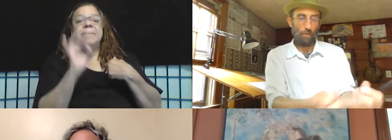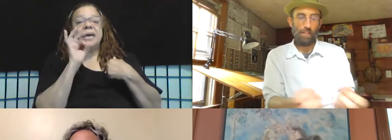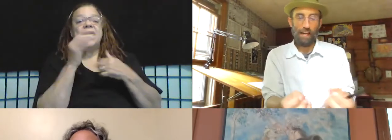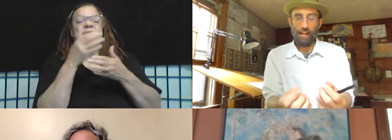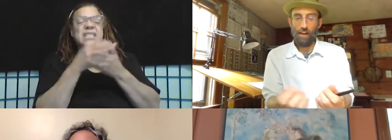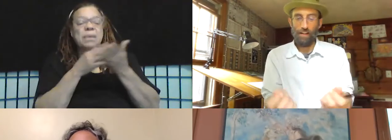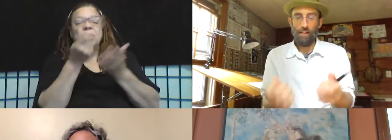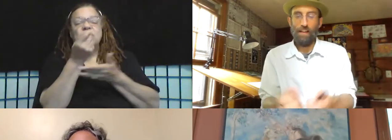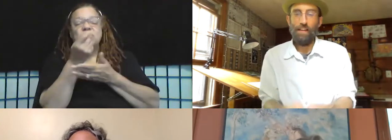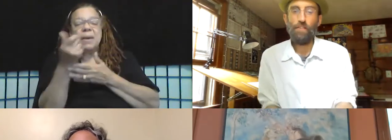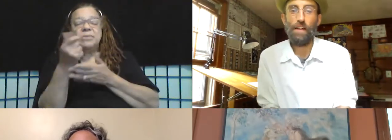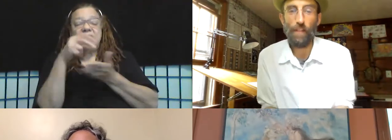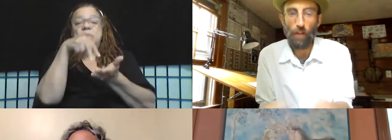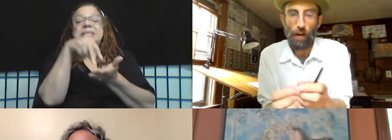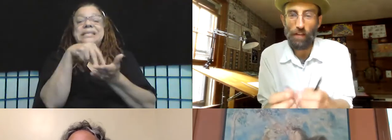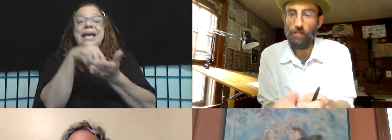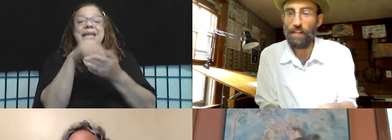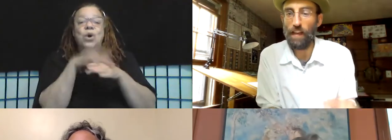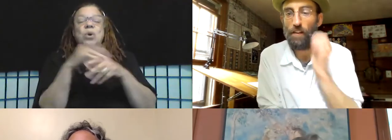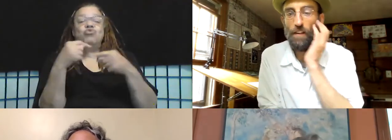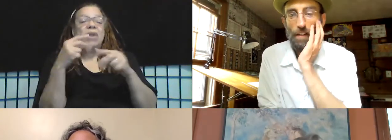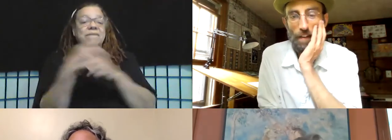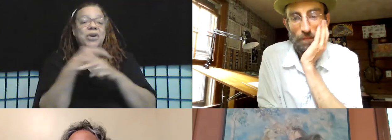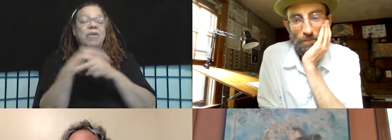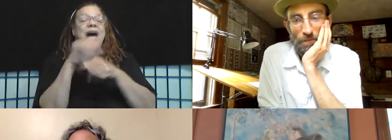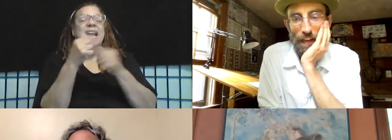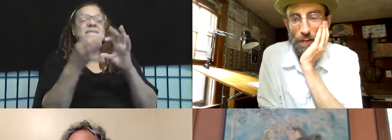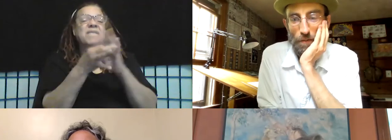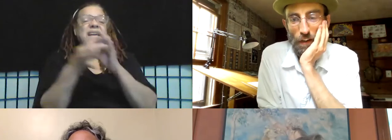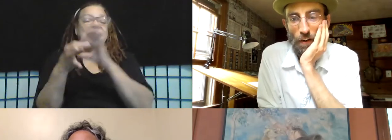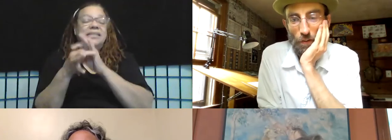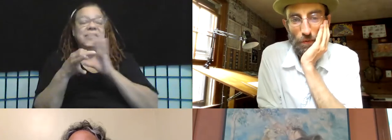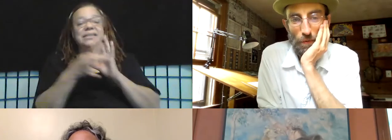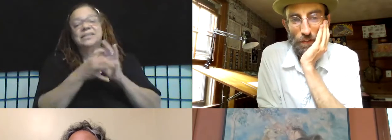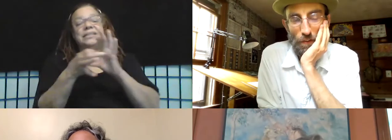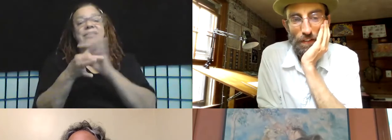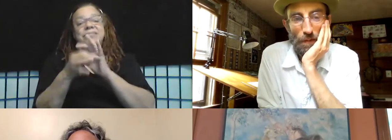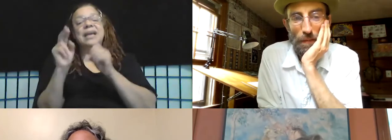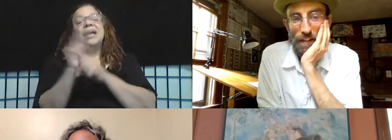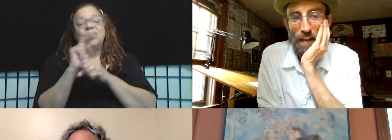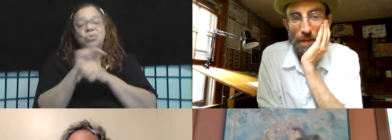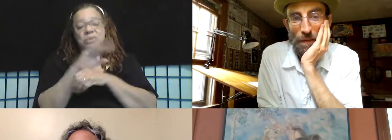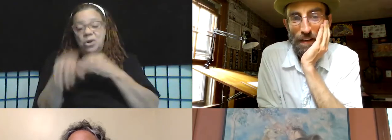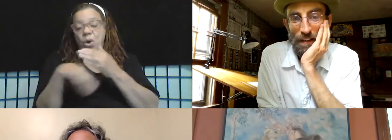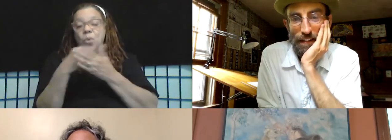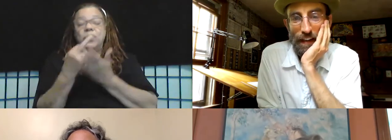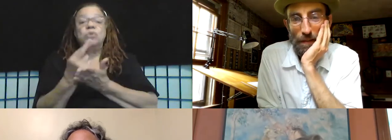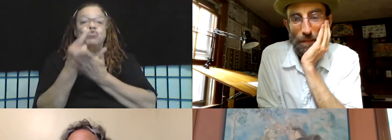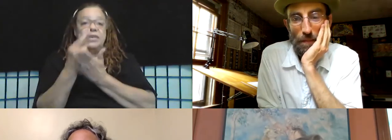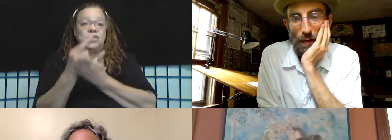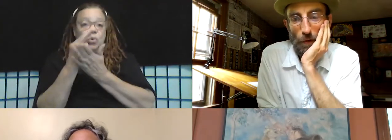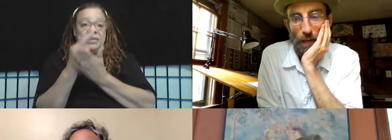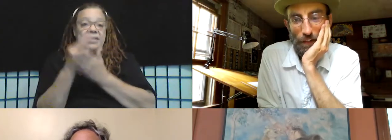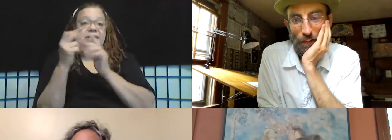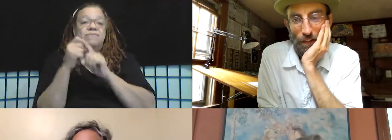pebbles that we're standing on and trying to figure out how they fit together. And using all those resources from the time to get